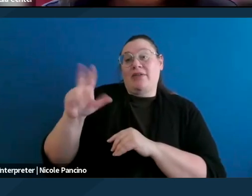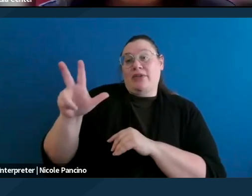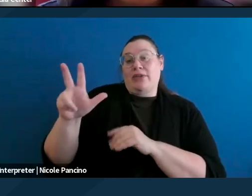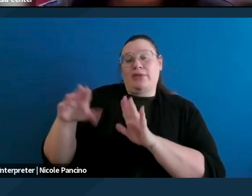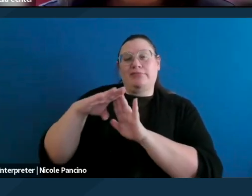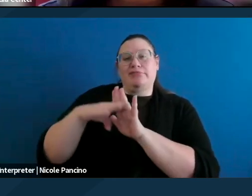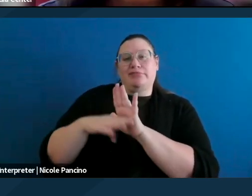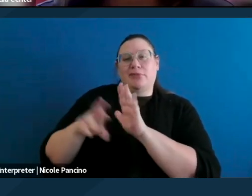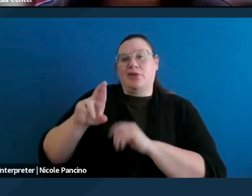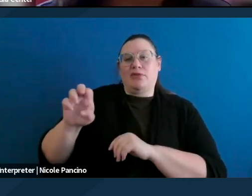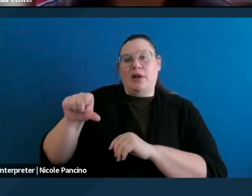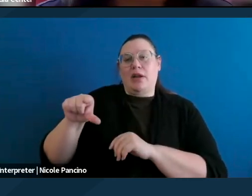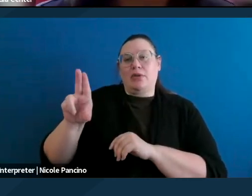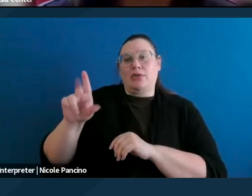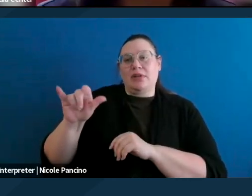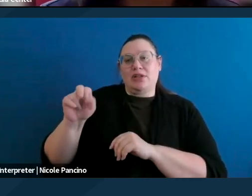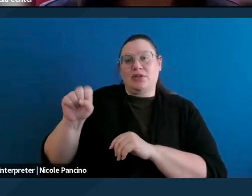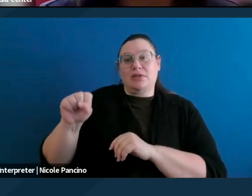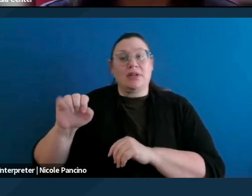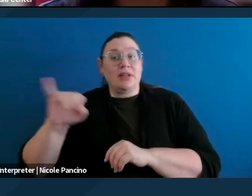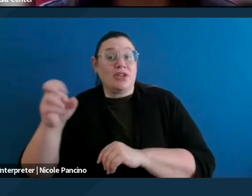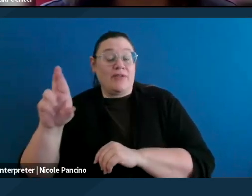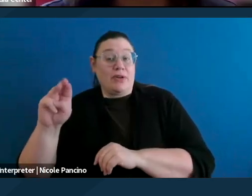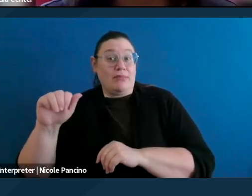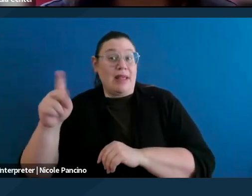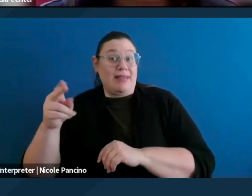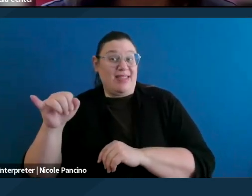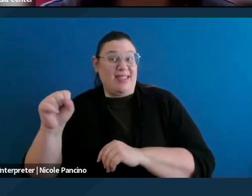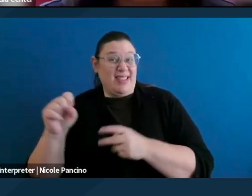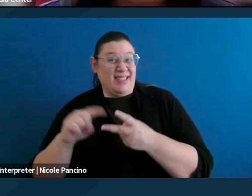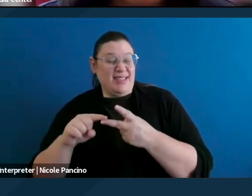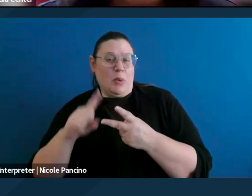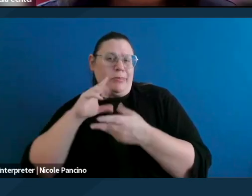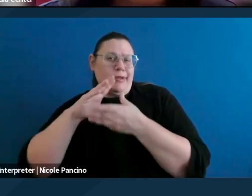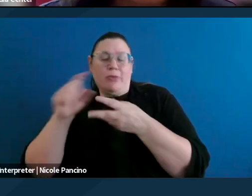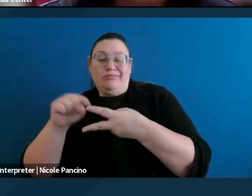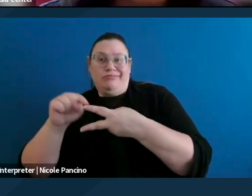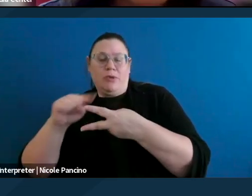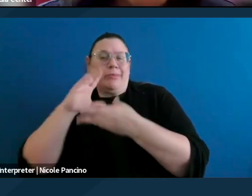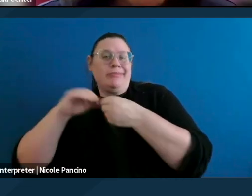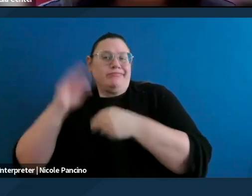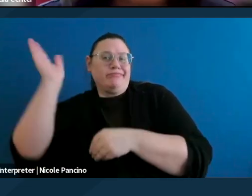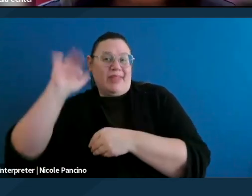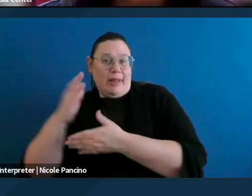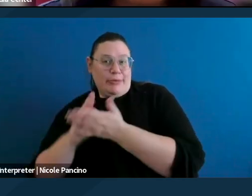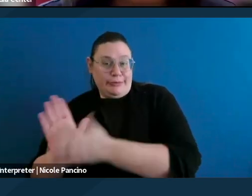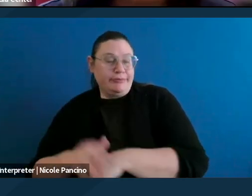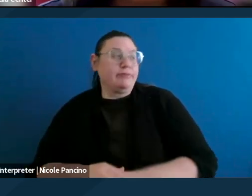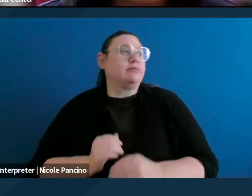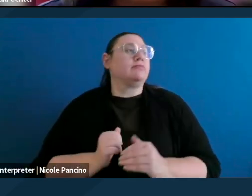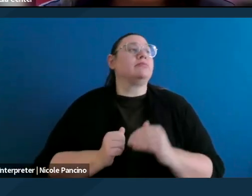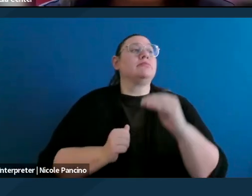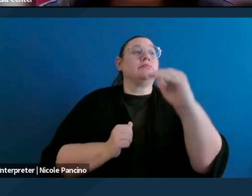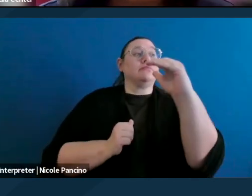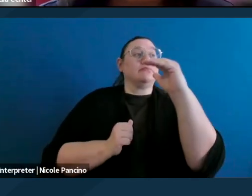regulations. And Jennifer Mathis is going to be leading us through those slides. Then we're going to talk